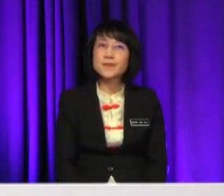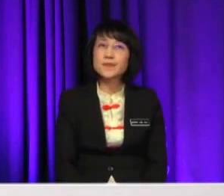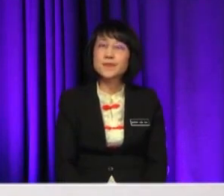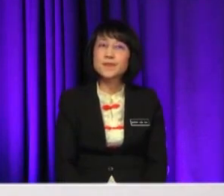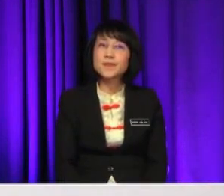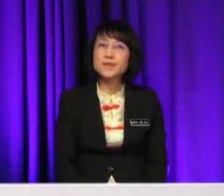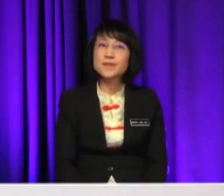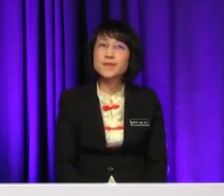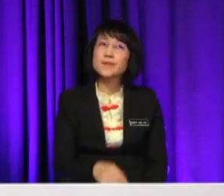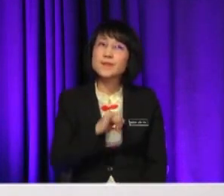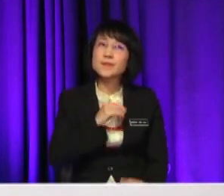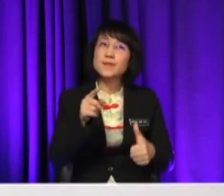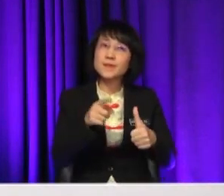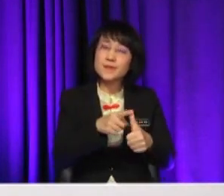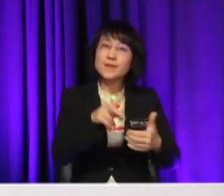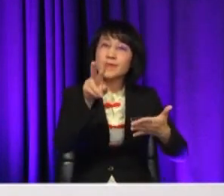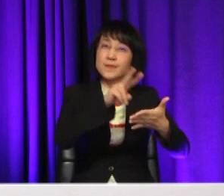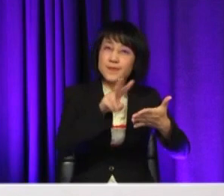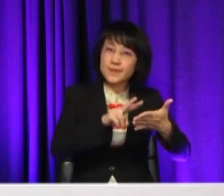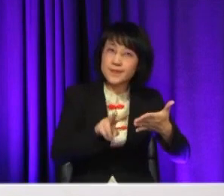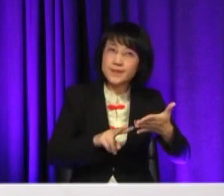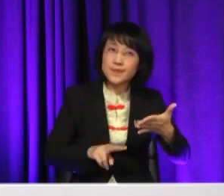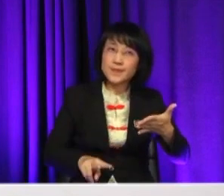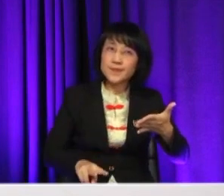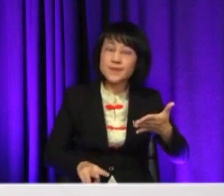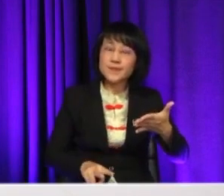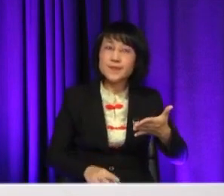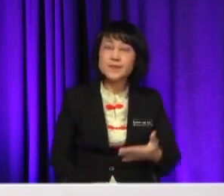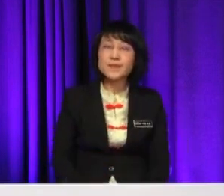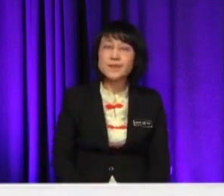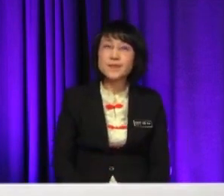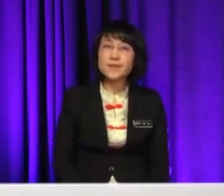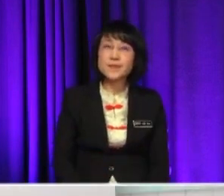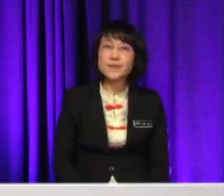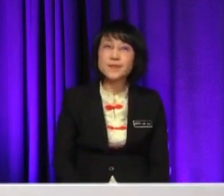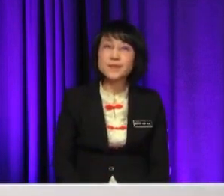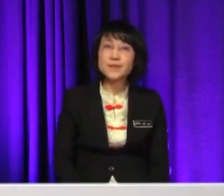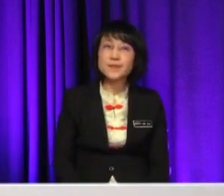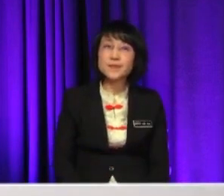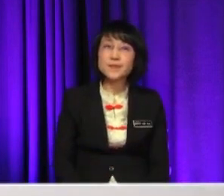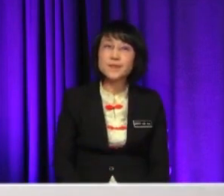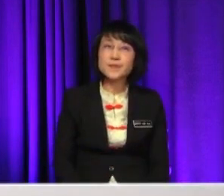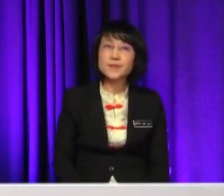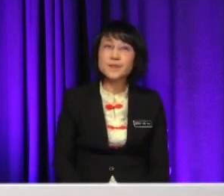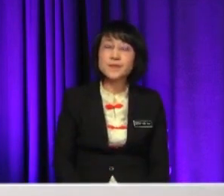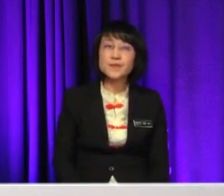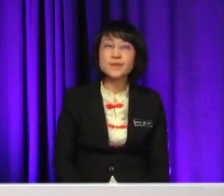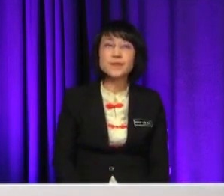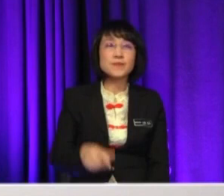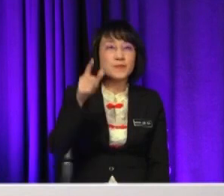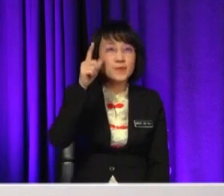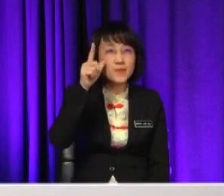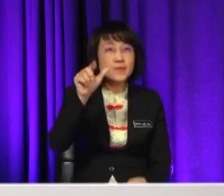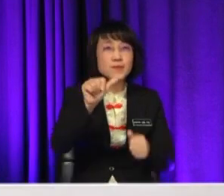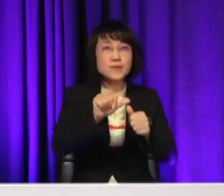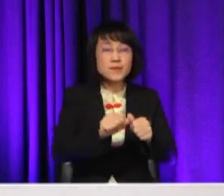I would first read it through just to get the brief idea, and then I would look at each stanza